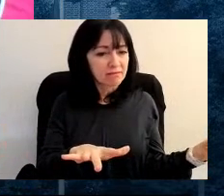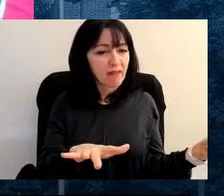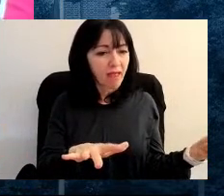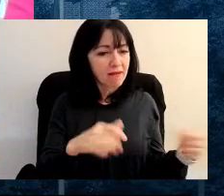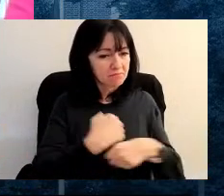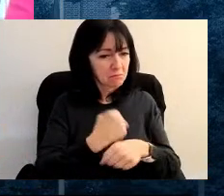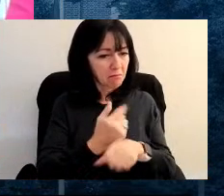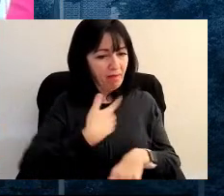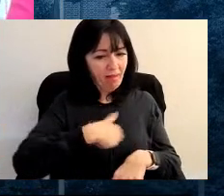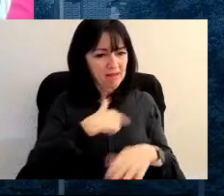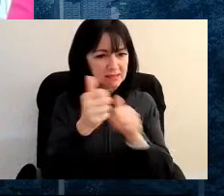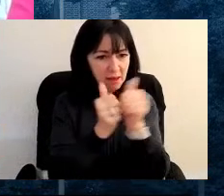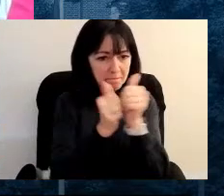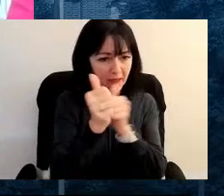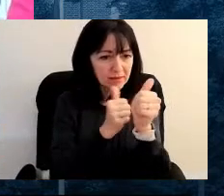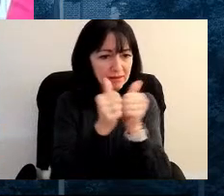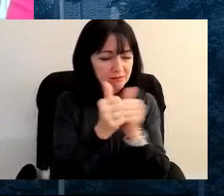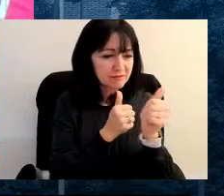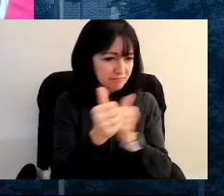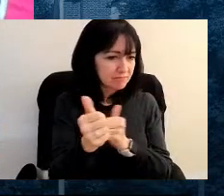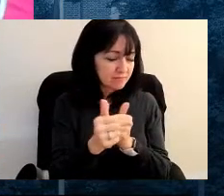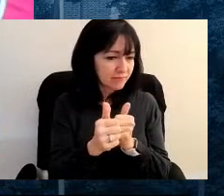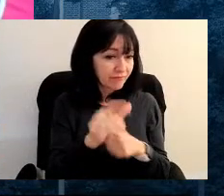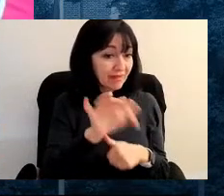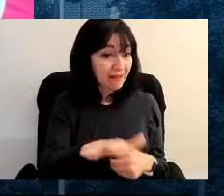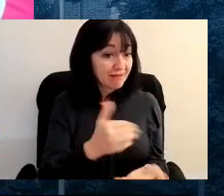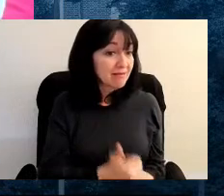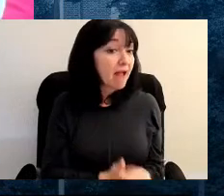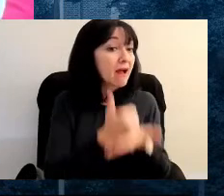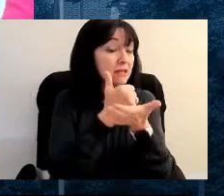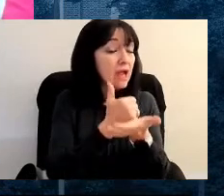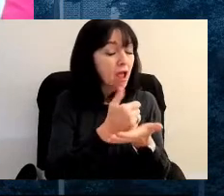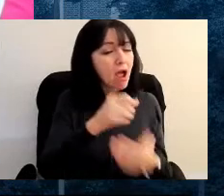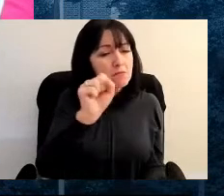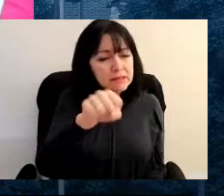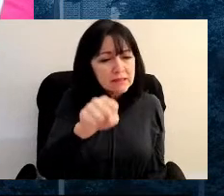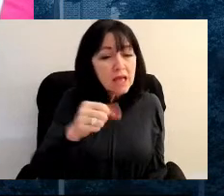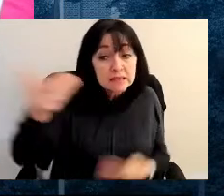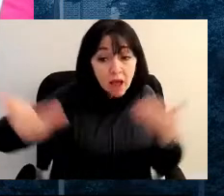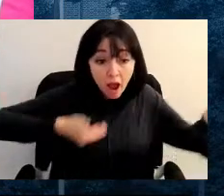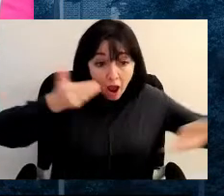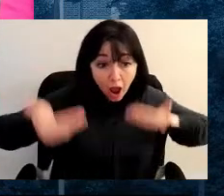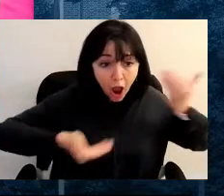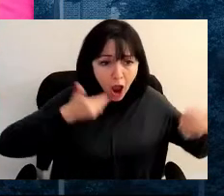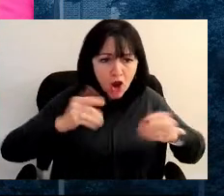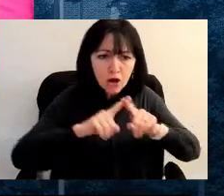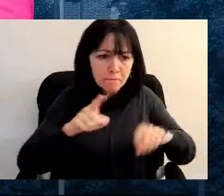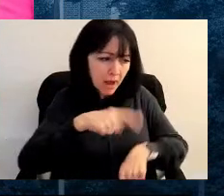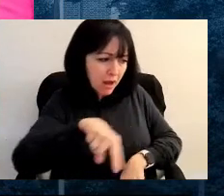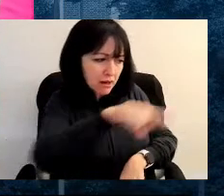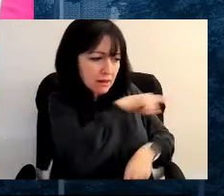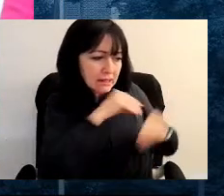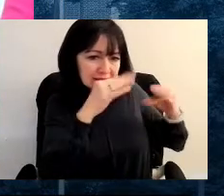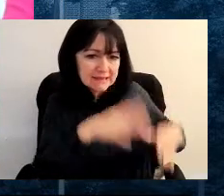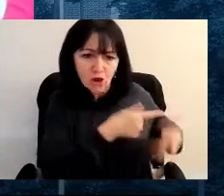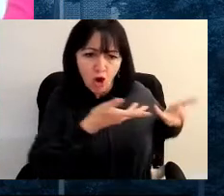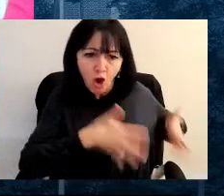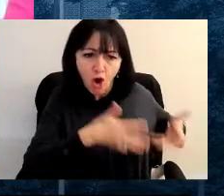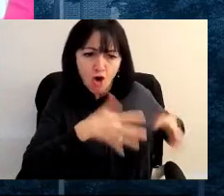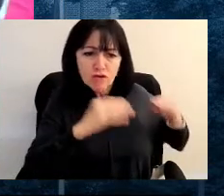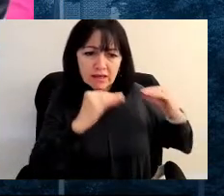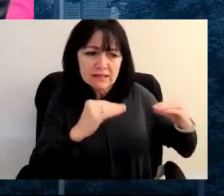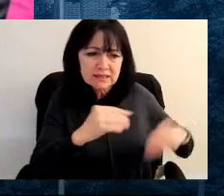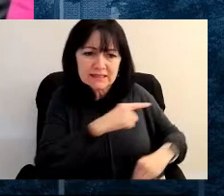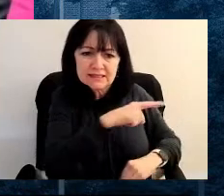only recruit, but also retain. Because I can't help but think this signals to